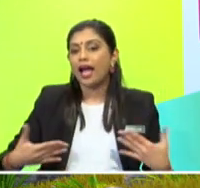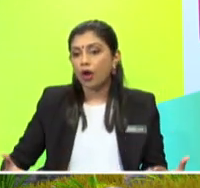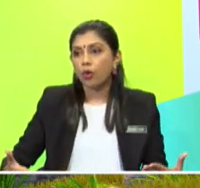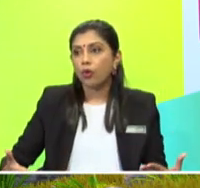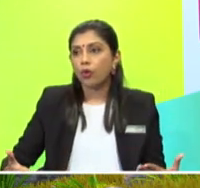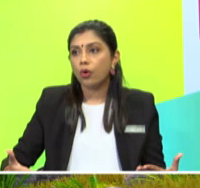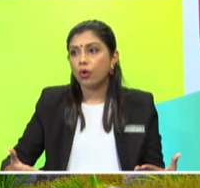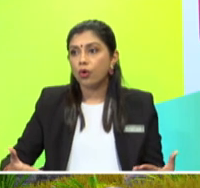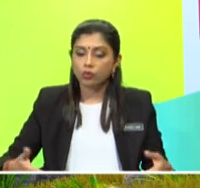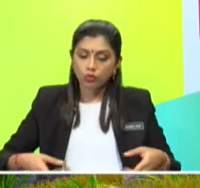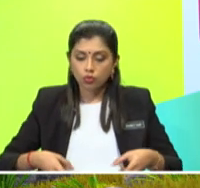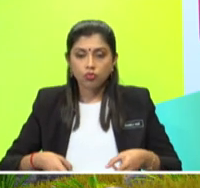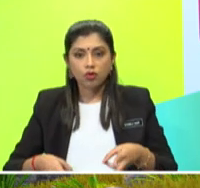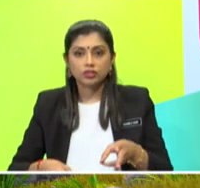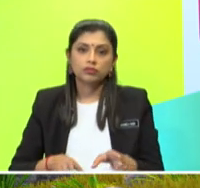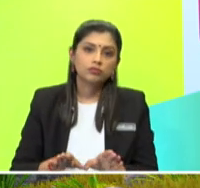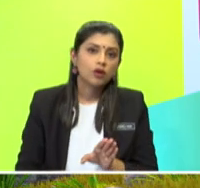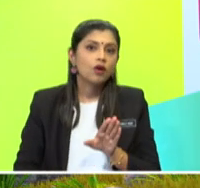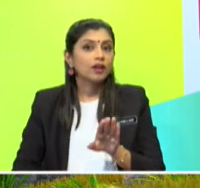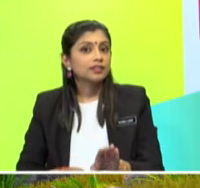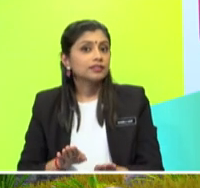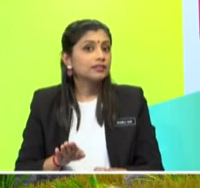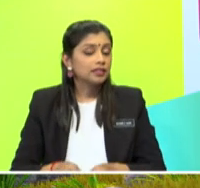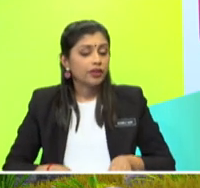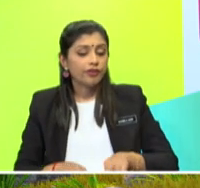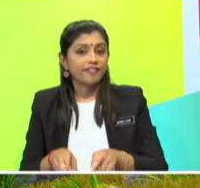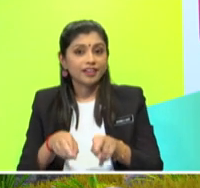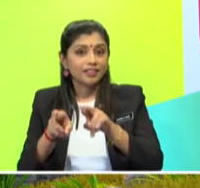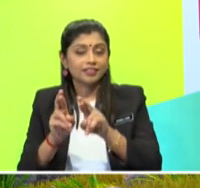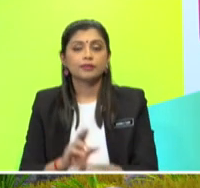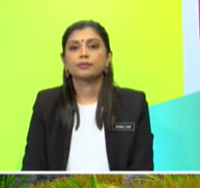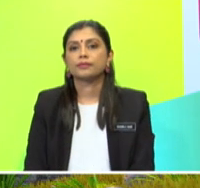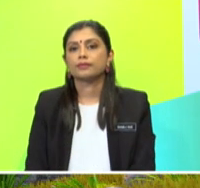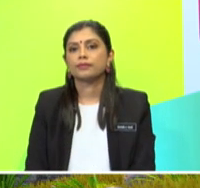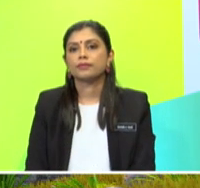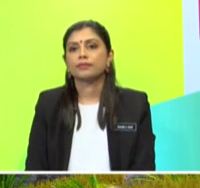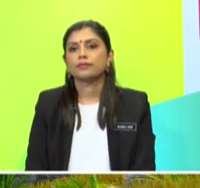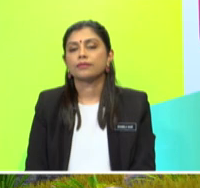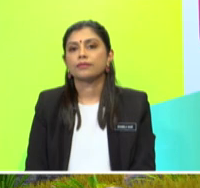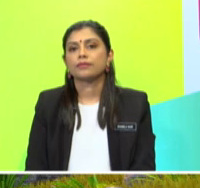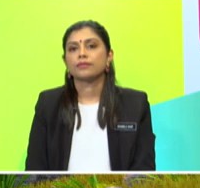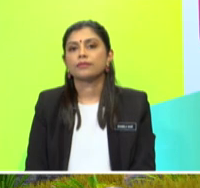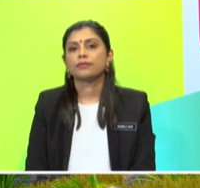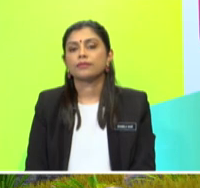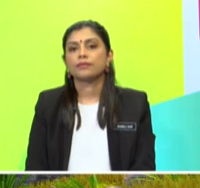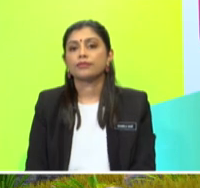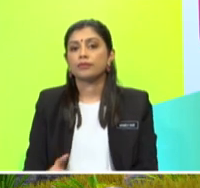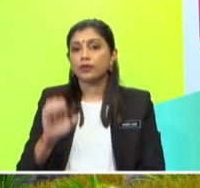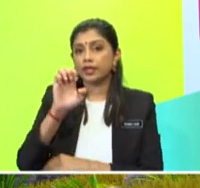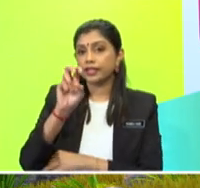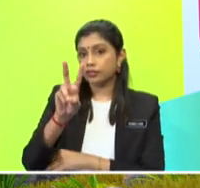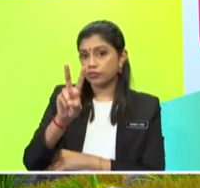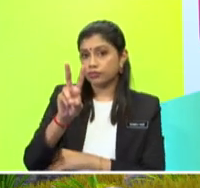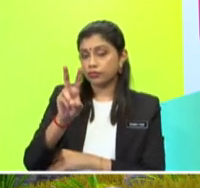river. So let us proceed to the second E very quickly, guys. So the second E, E2, grows